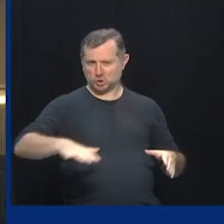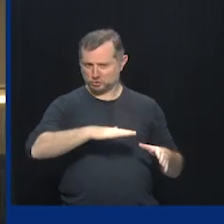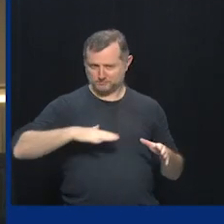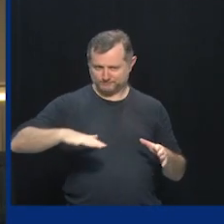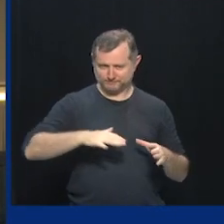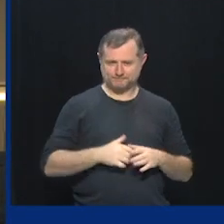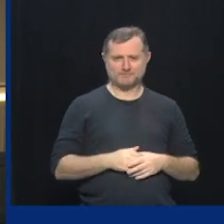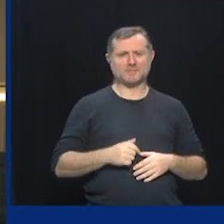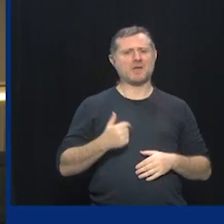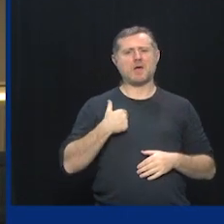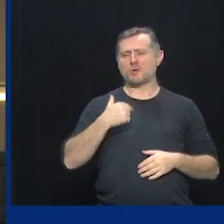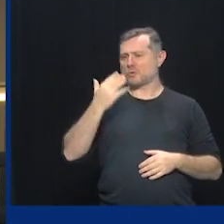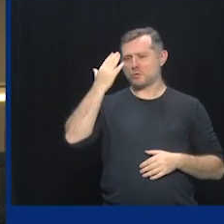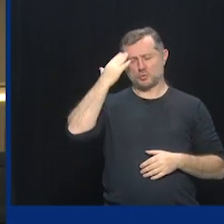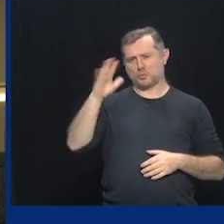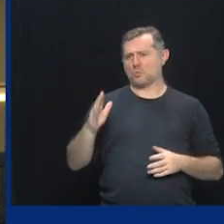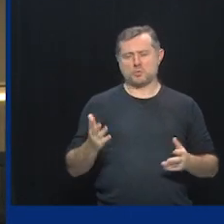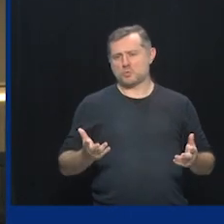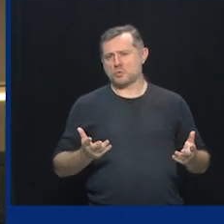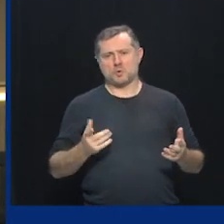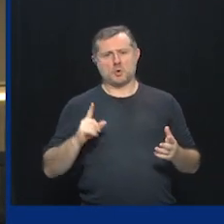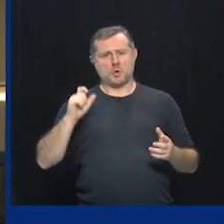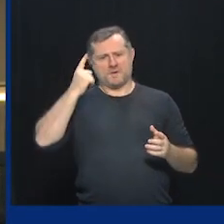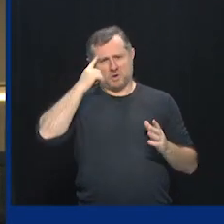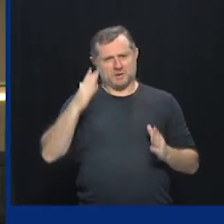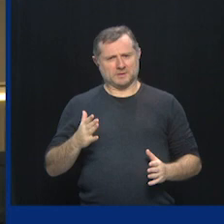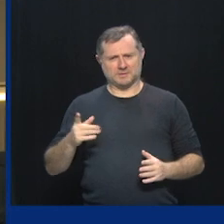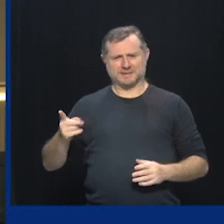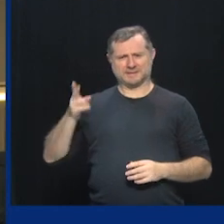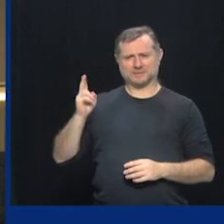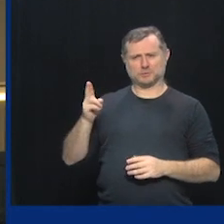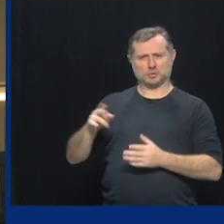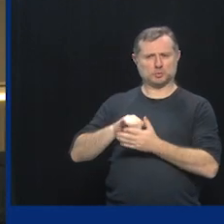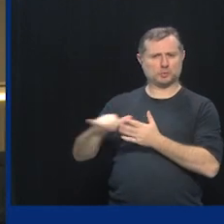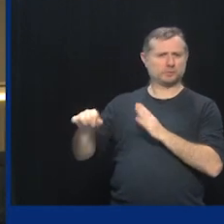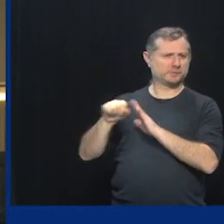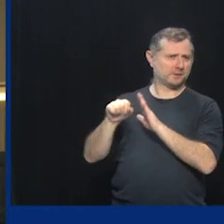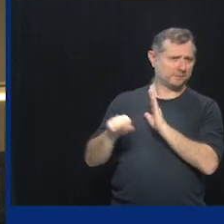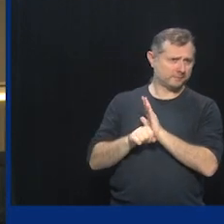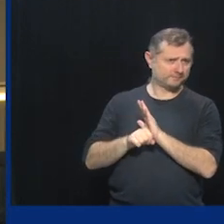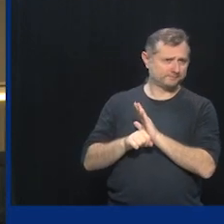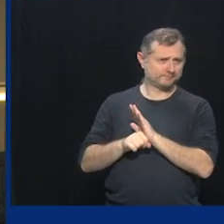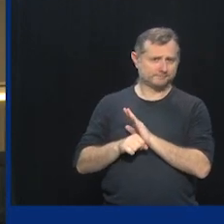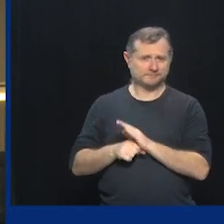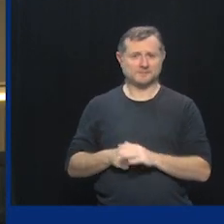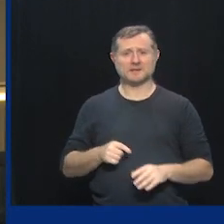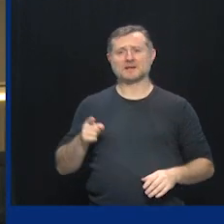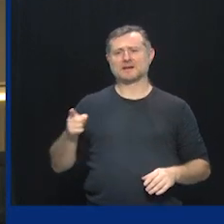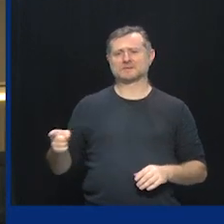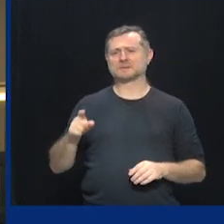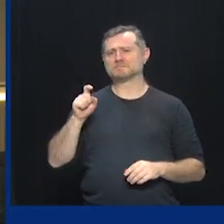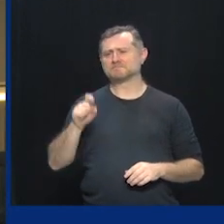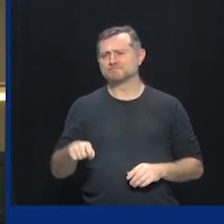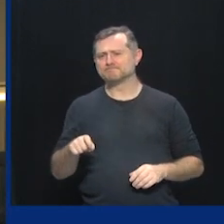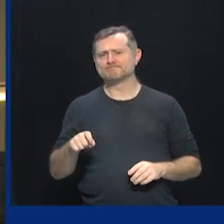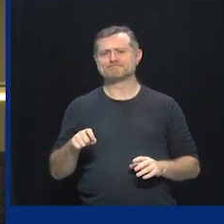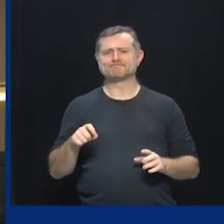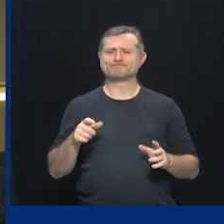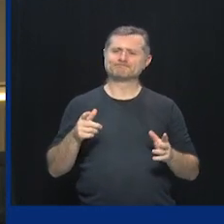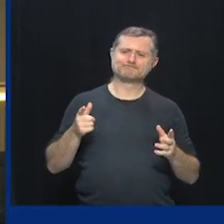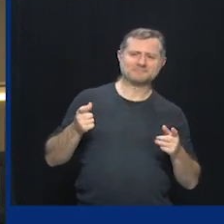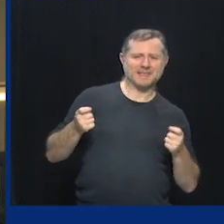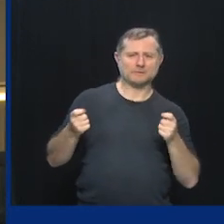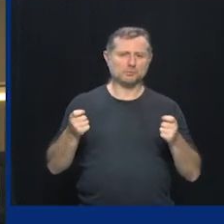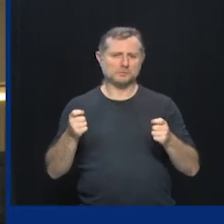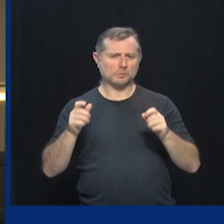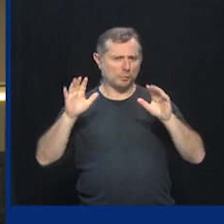been an incoming governor in the history of New York State that has had to deal with such major weather impacts in the very